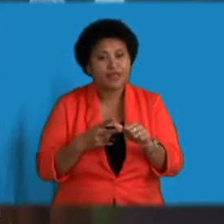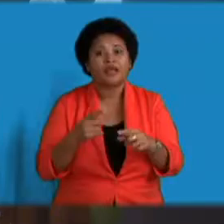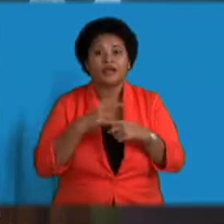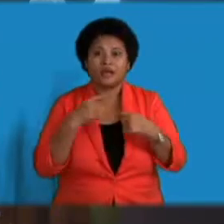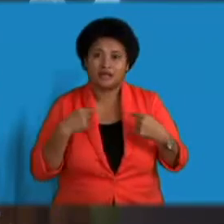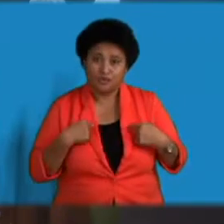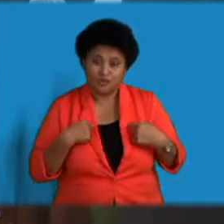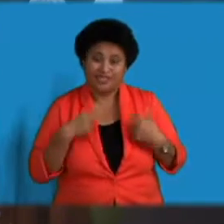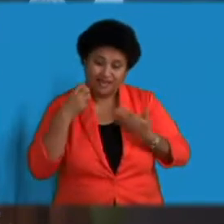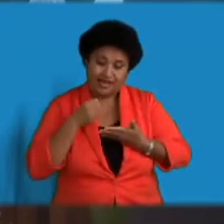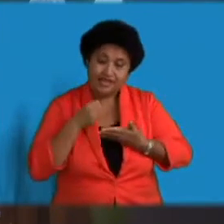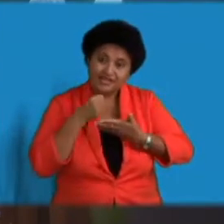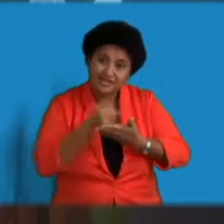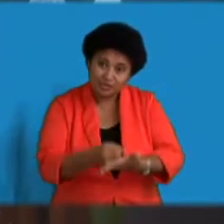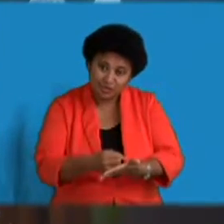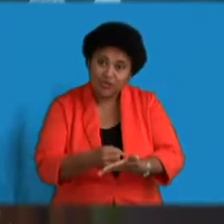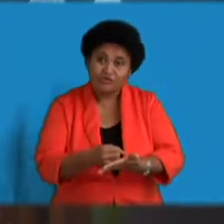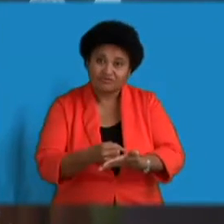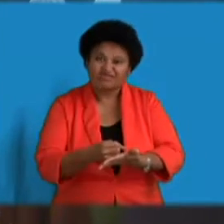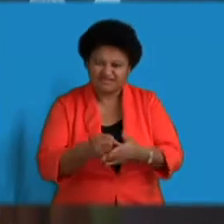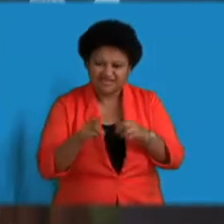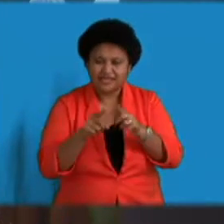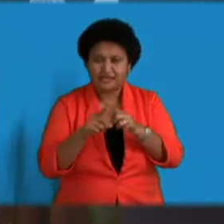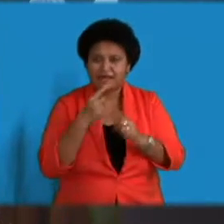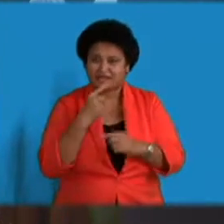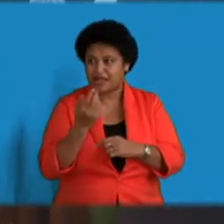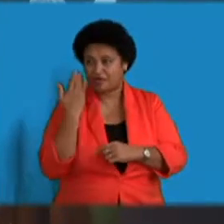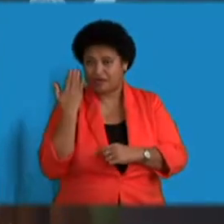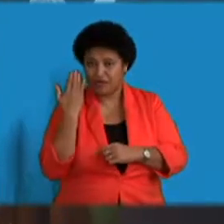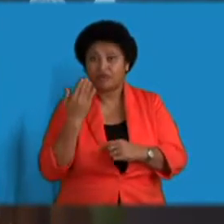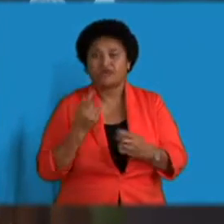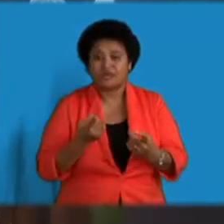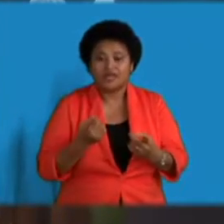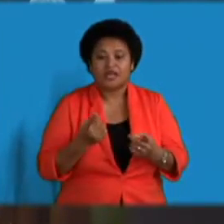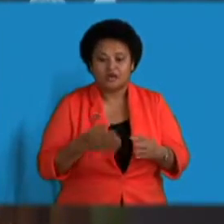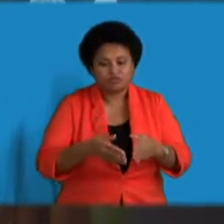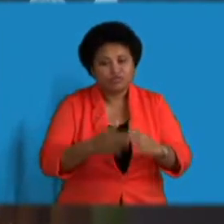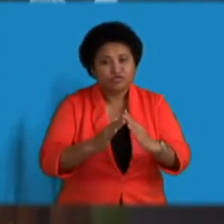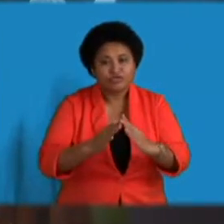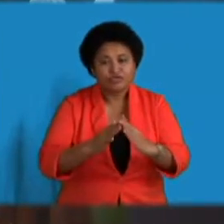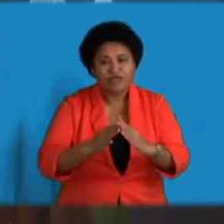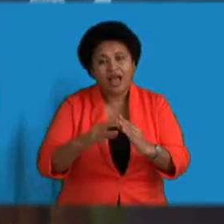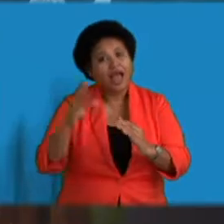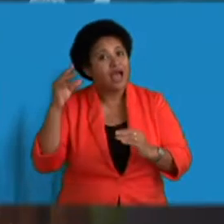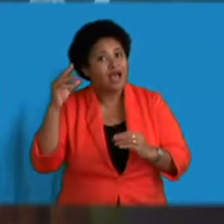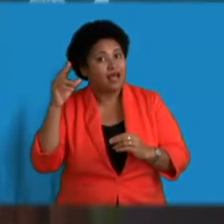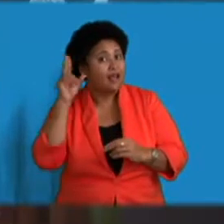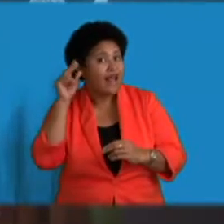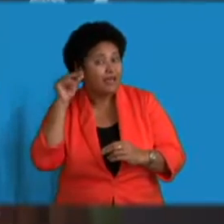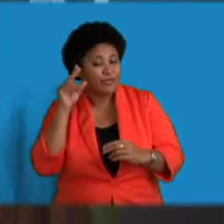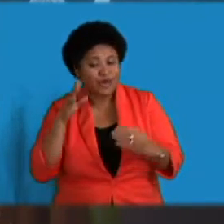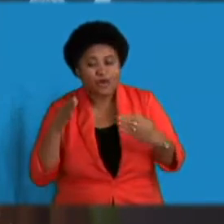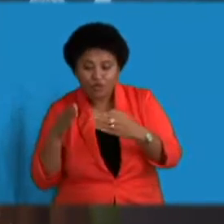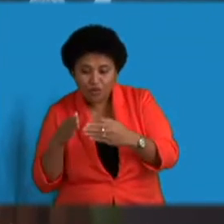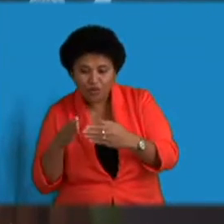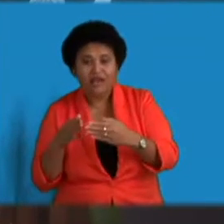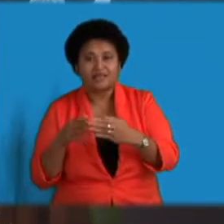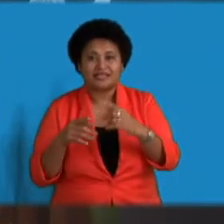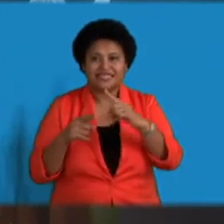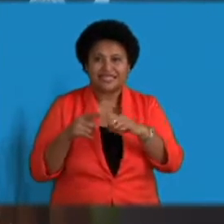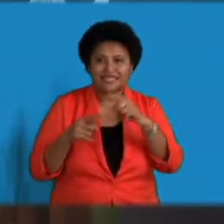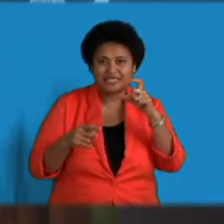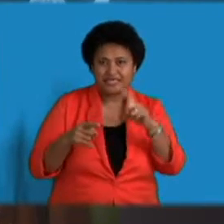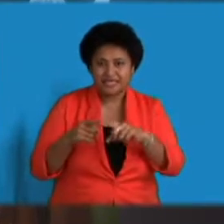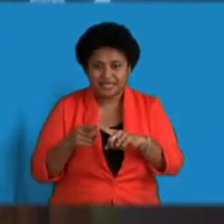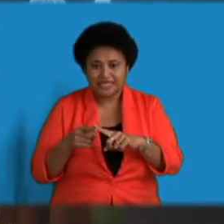supported as I alluded to earlier on, the setup of library corners in ECE centers. Till